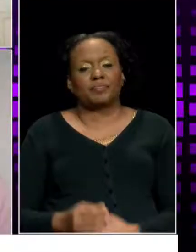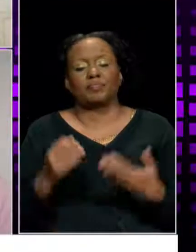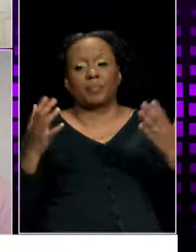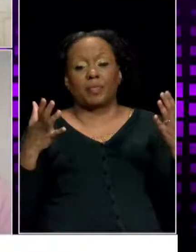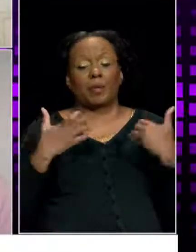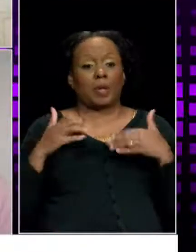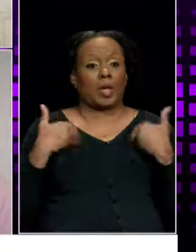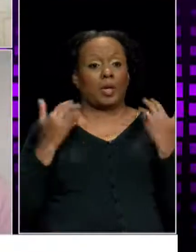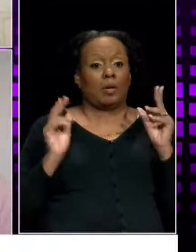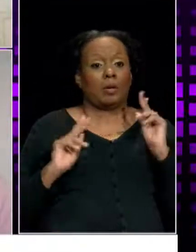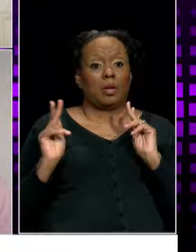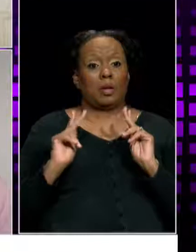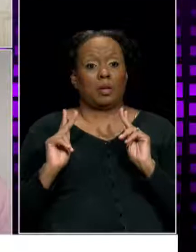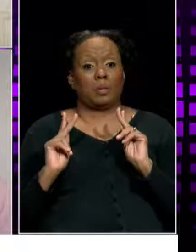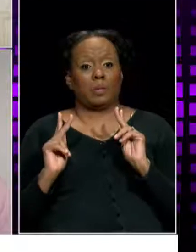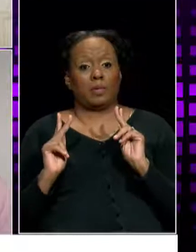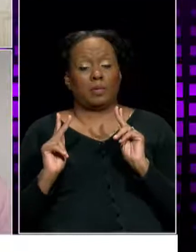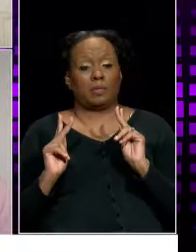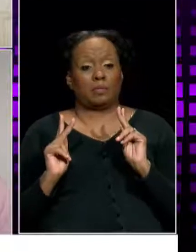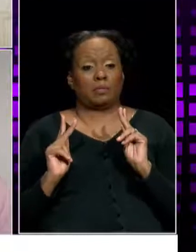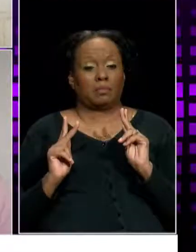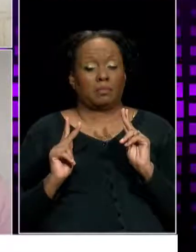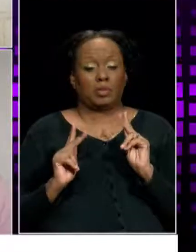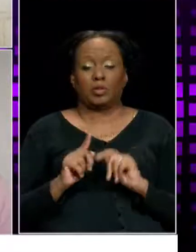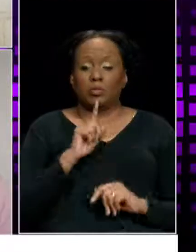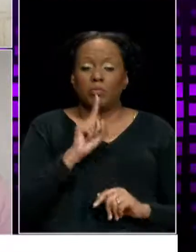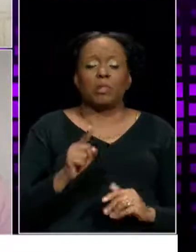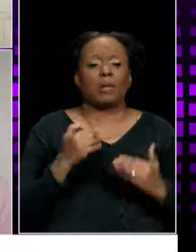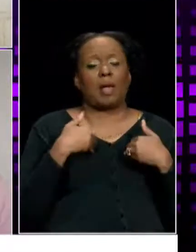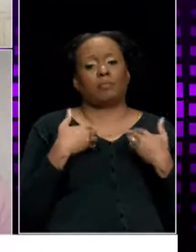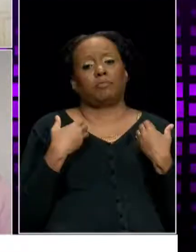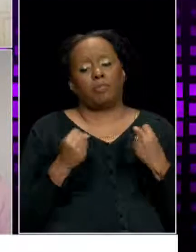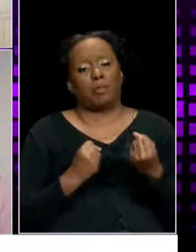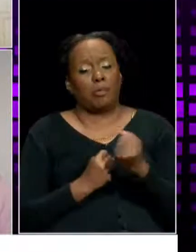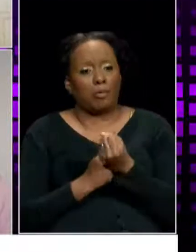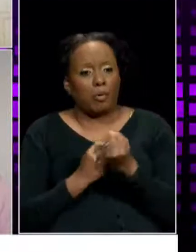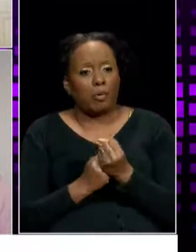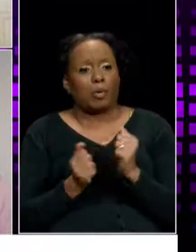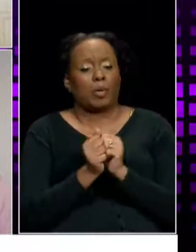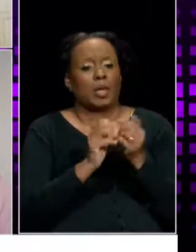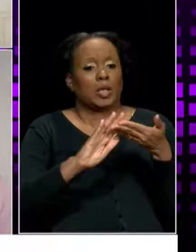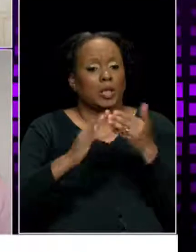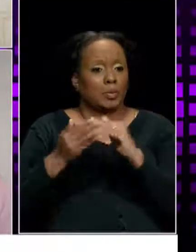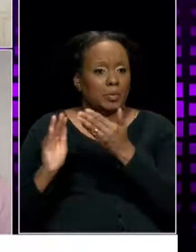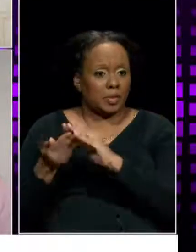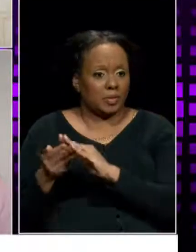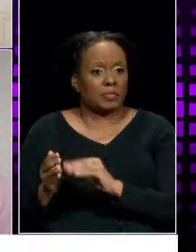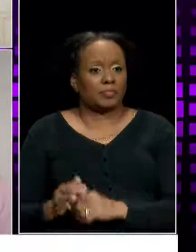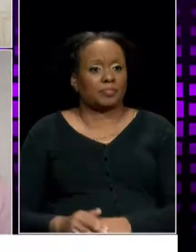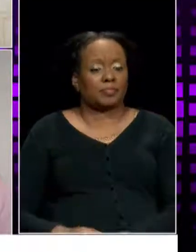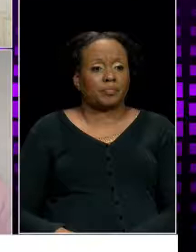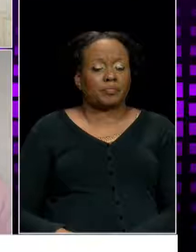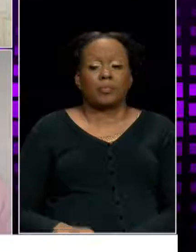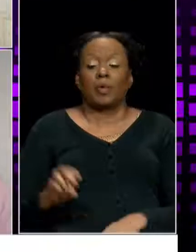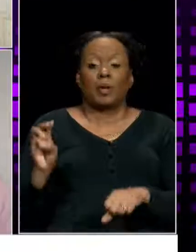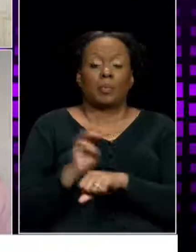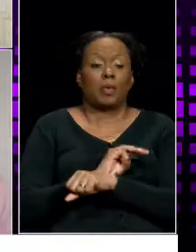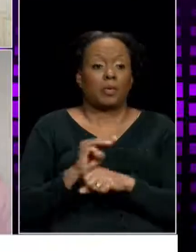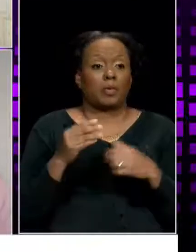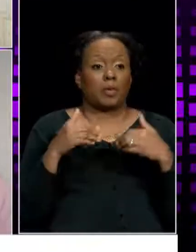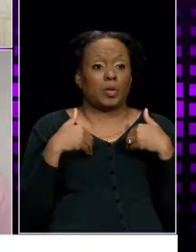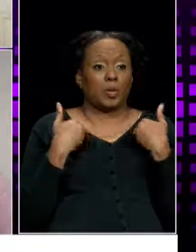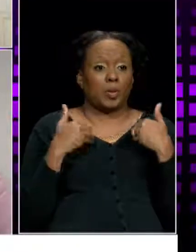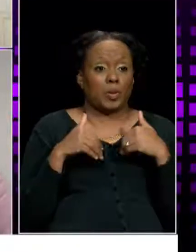persons supported by their communities, and we mentioned that already. And I think it's important to mention that the Ministry of Youth, Sports and